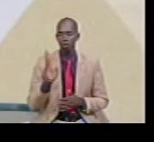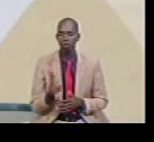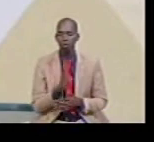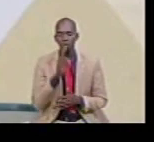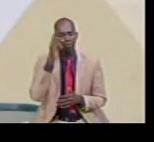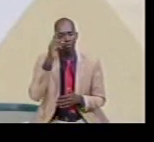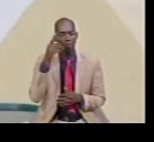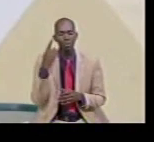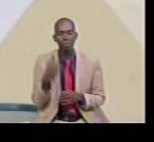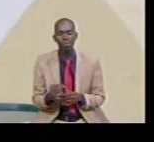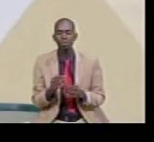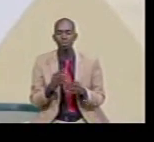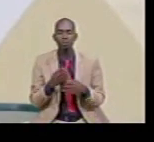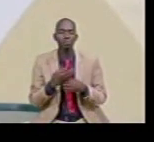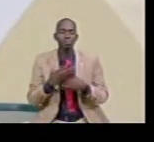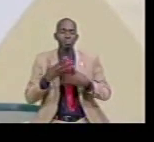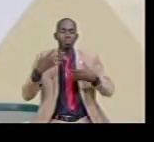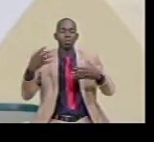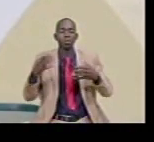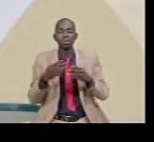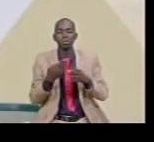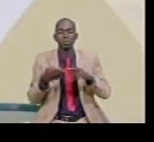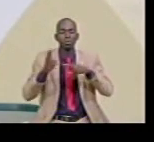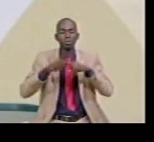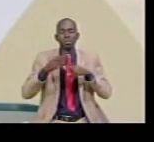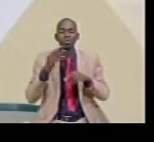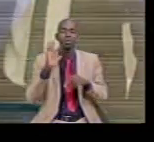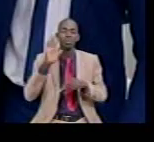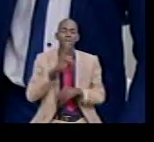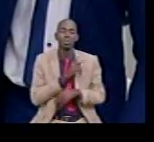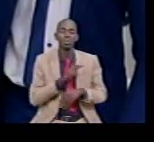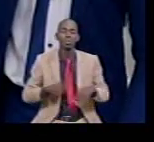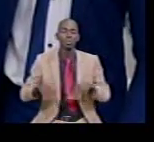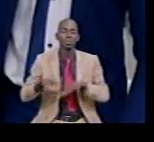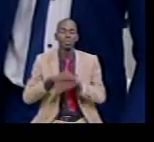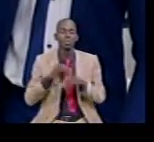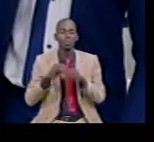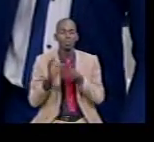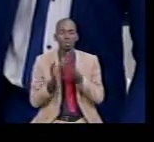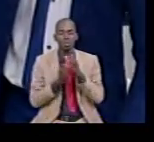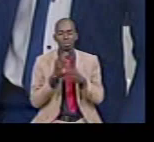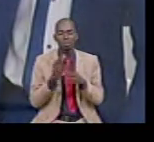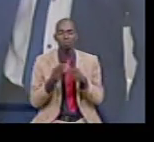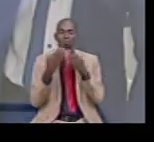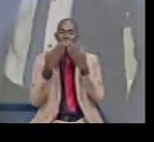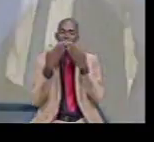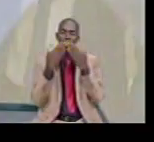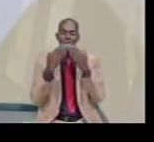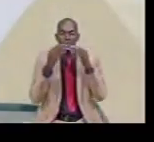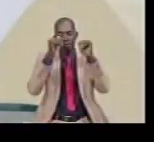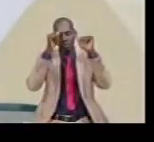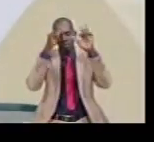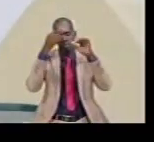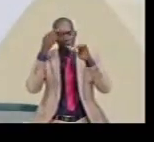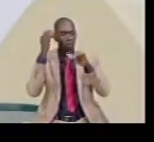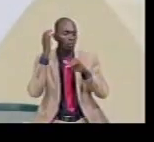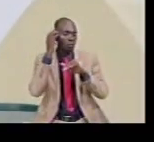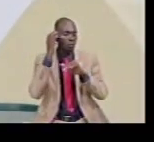for the propagation of the gospel in Jesus' name. Thank you, Father, for answer to our prayers.